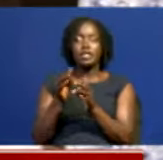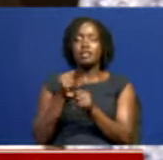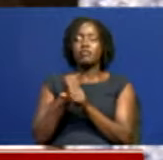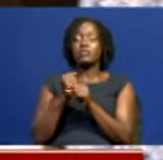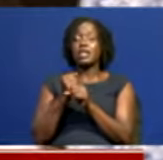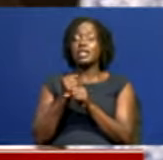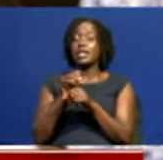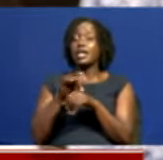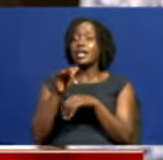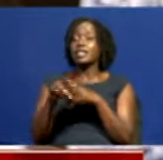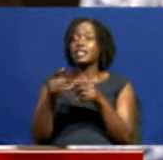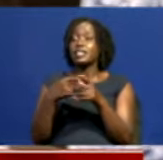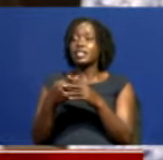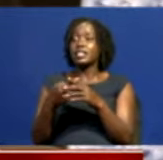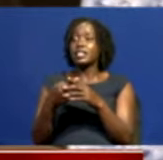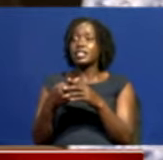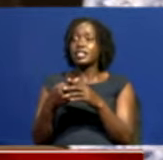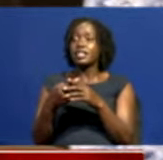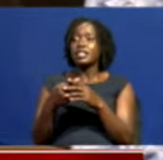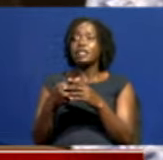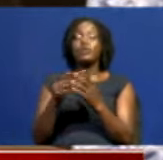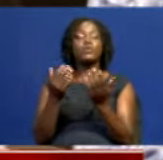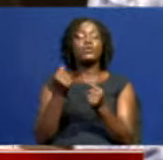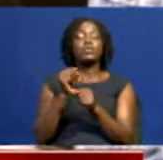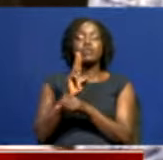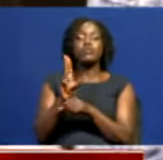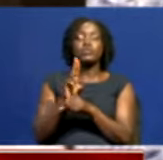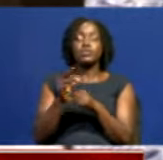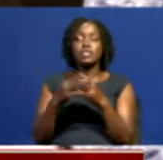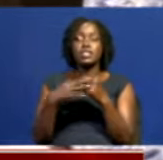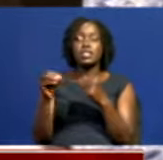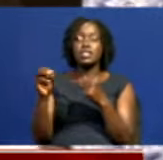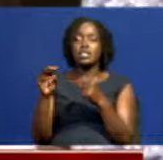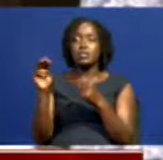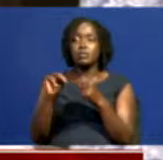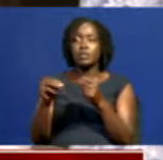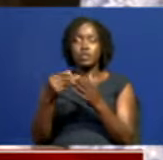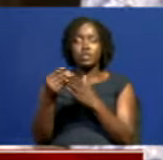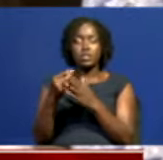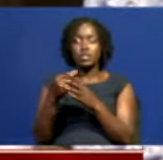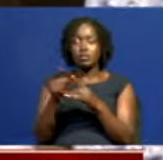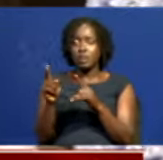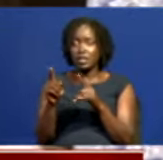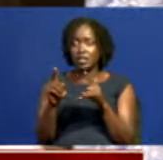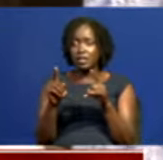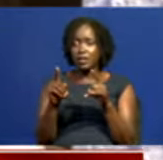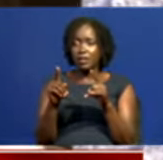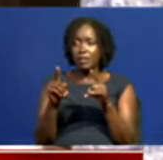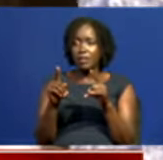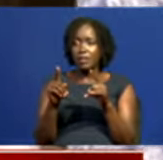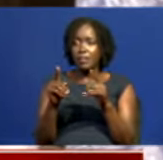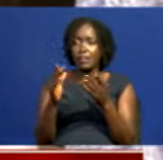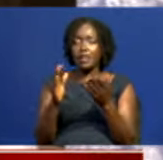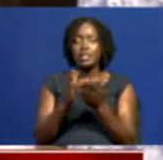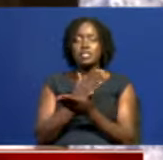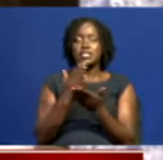per scope, it would have cost taxpayers money around 800 million shillings. But because of